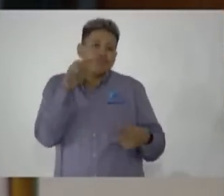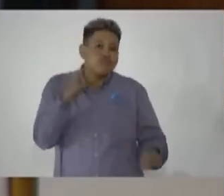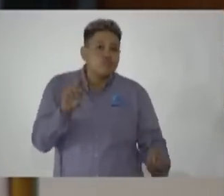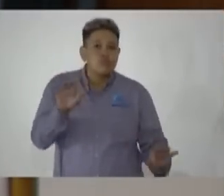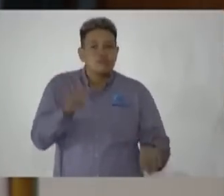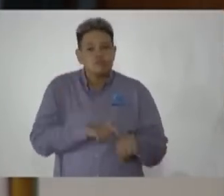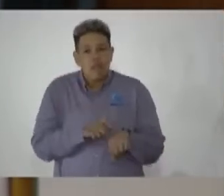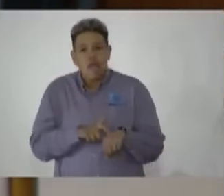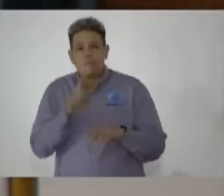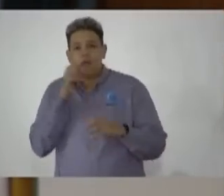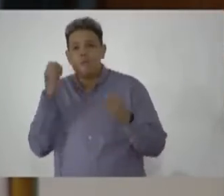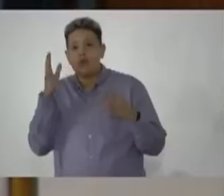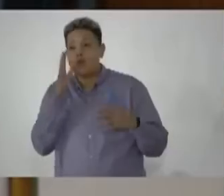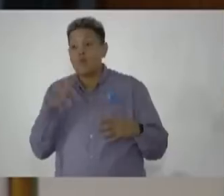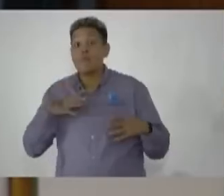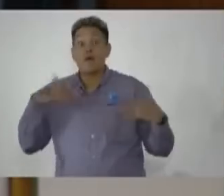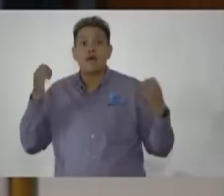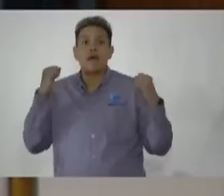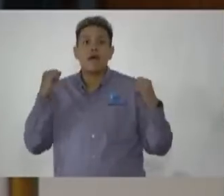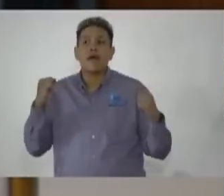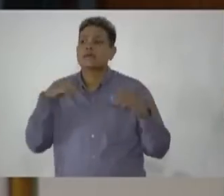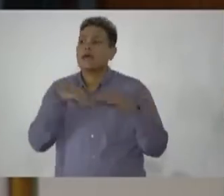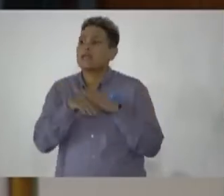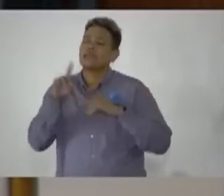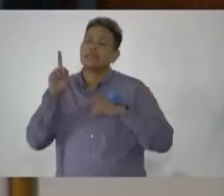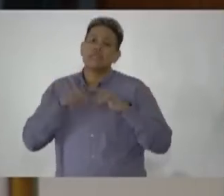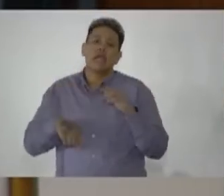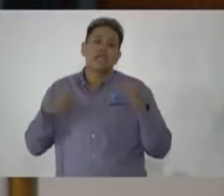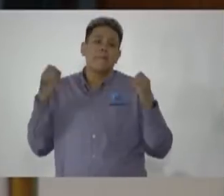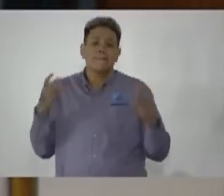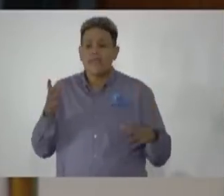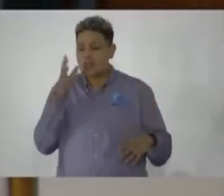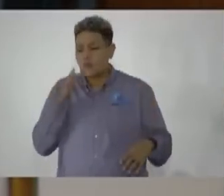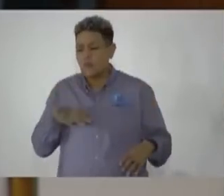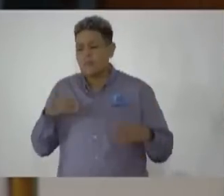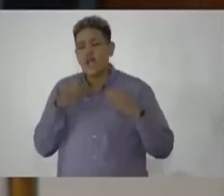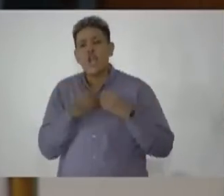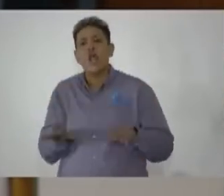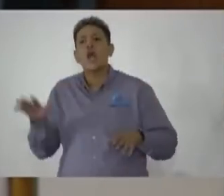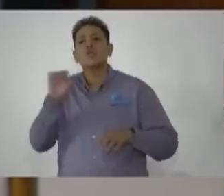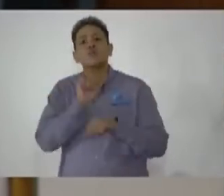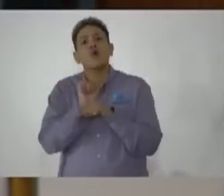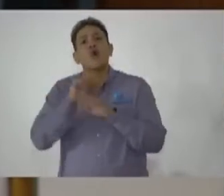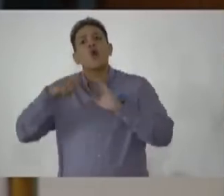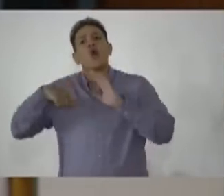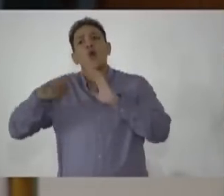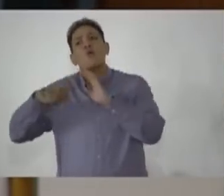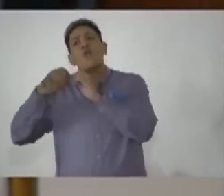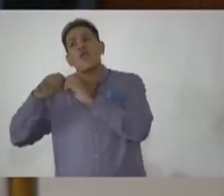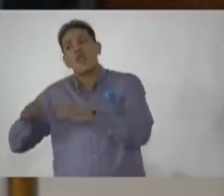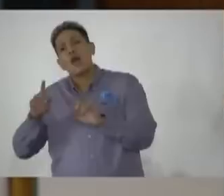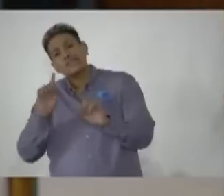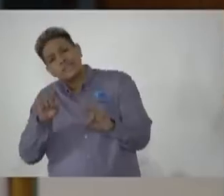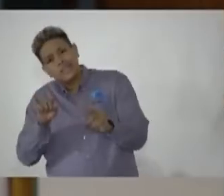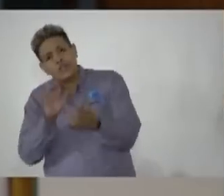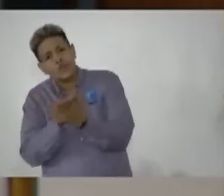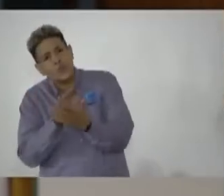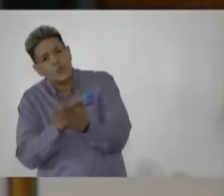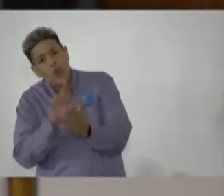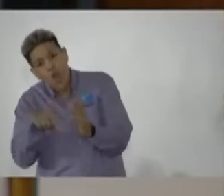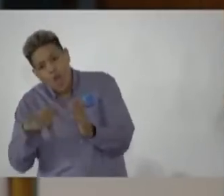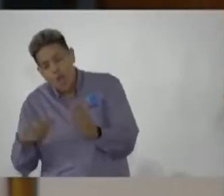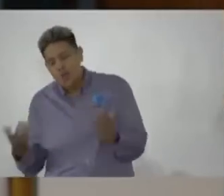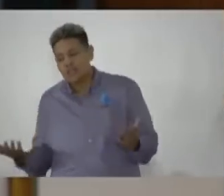women were unable to access it, and how many women lost work hours, lost attendance at school hours,